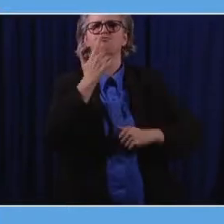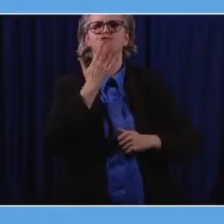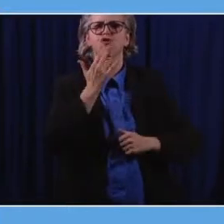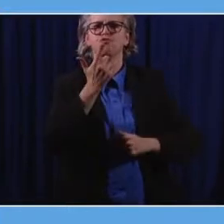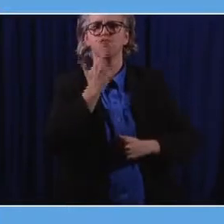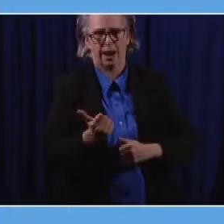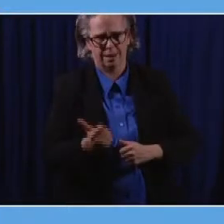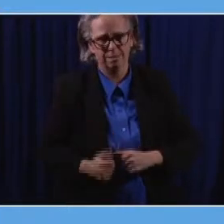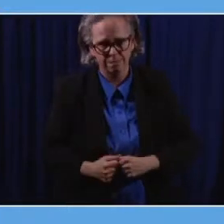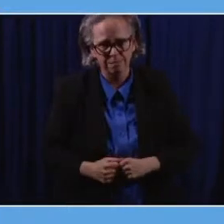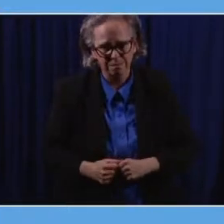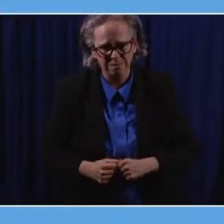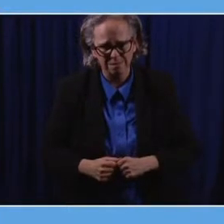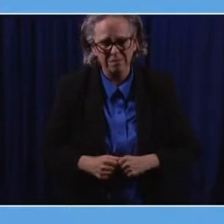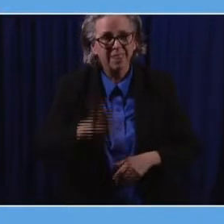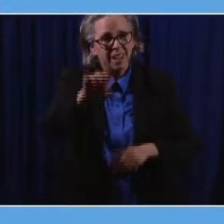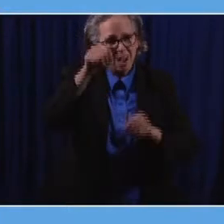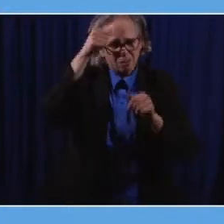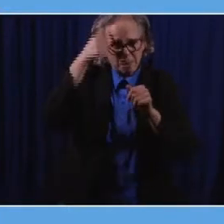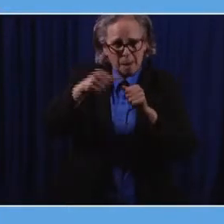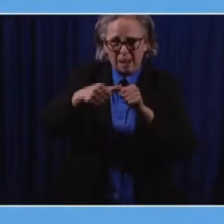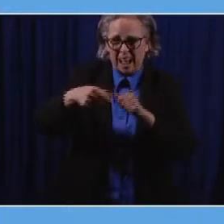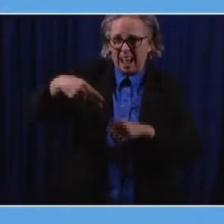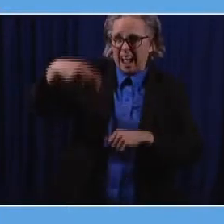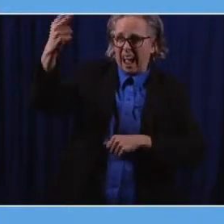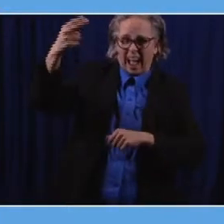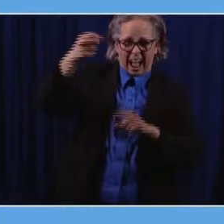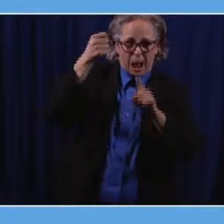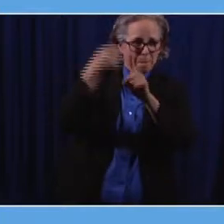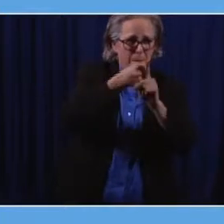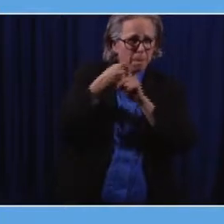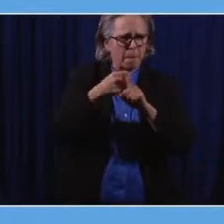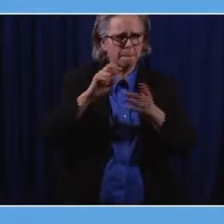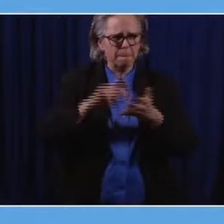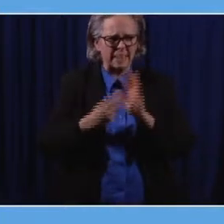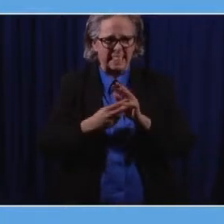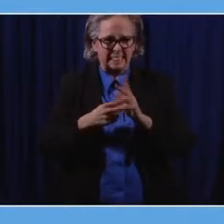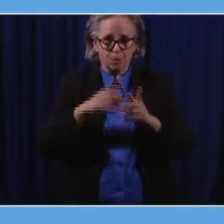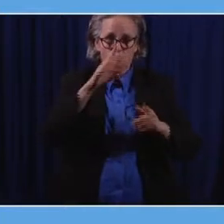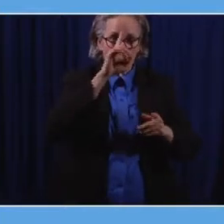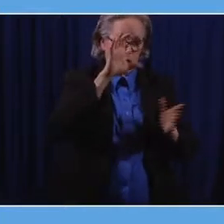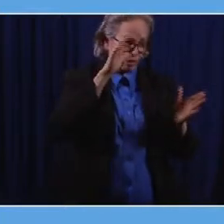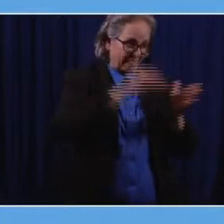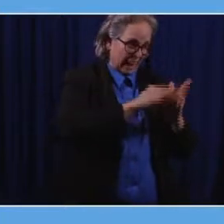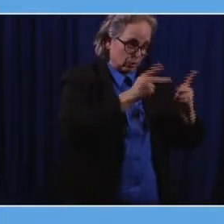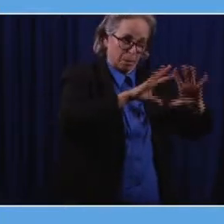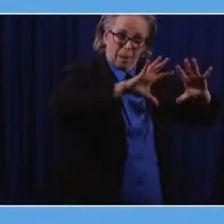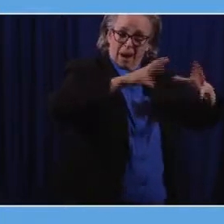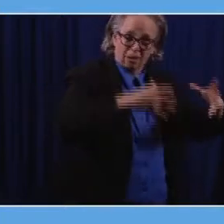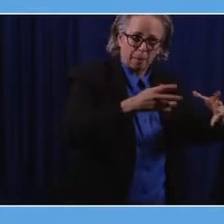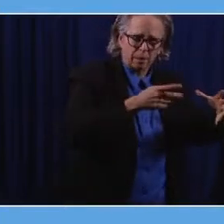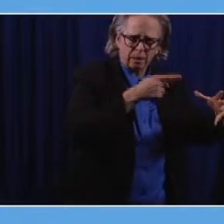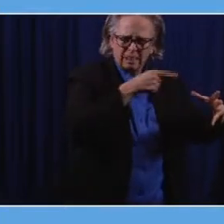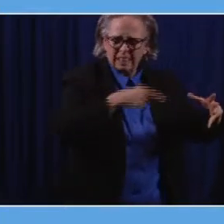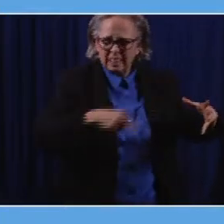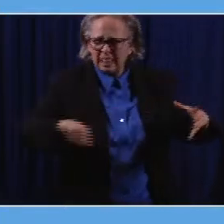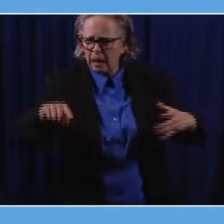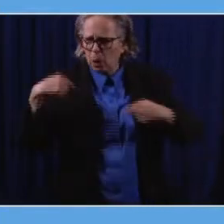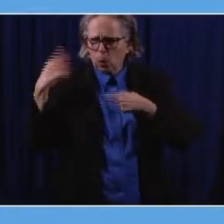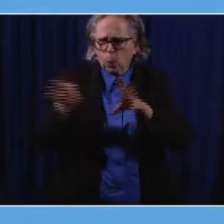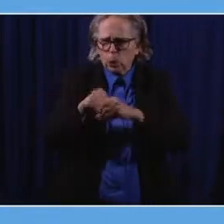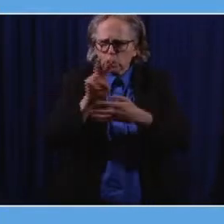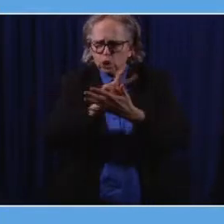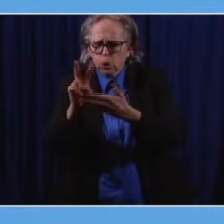High incidence counties are ones with greater than 100 cases per 100,000 population in the last 2 weeks.